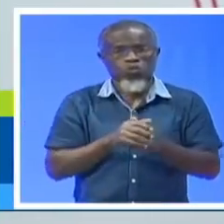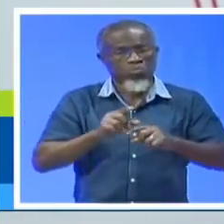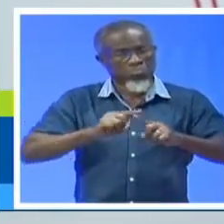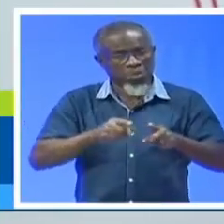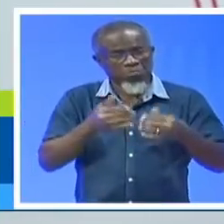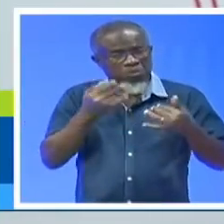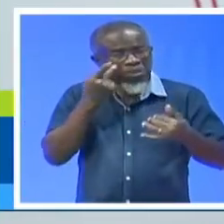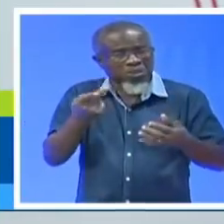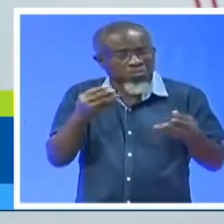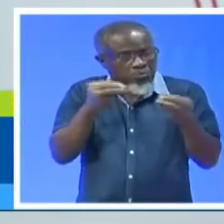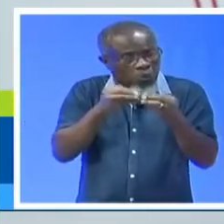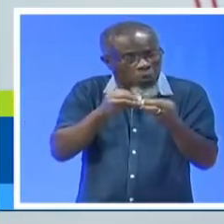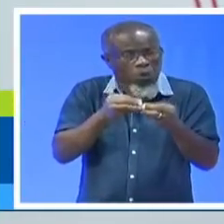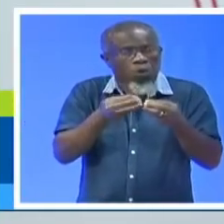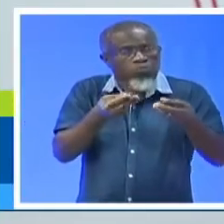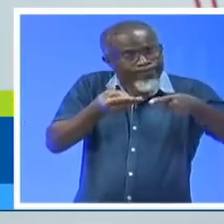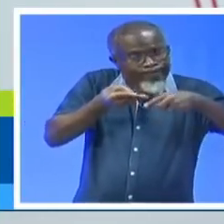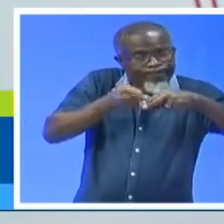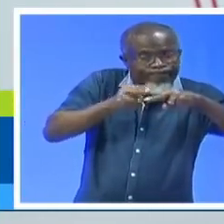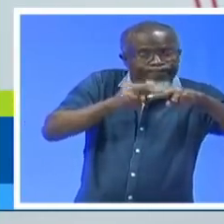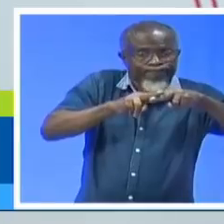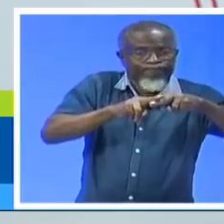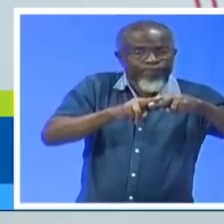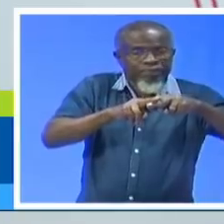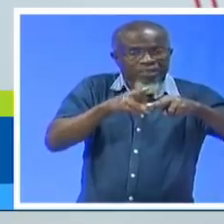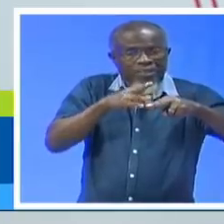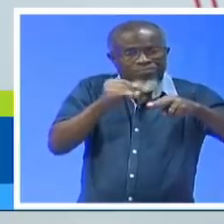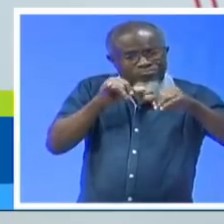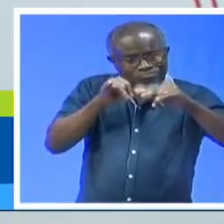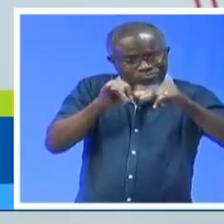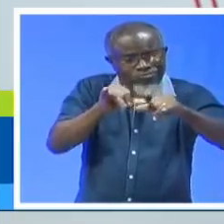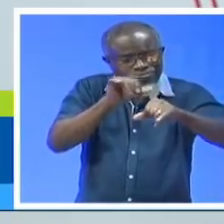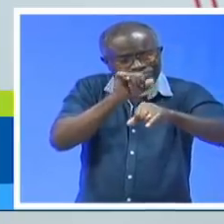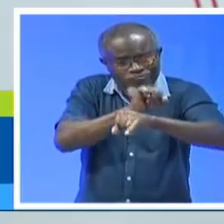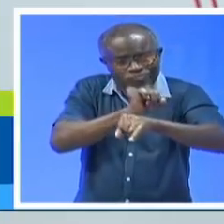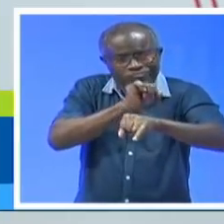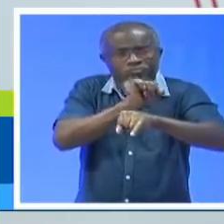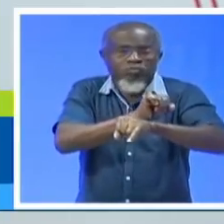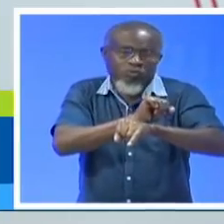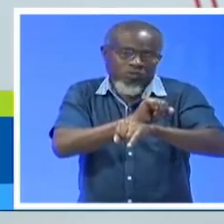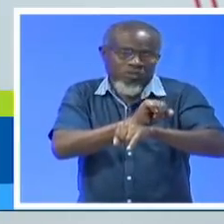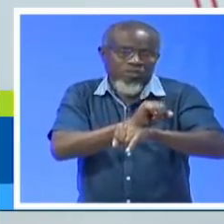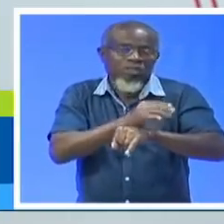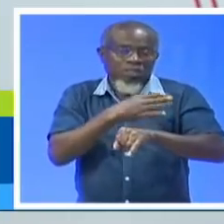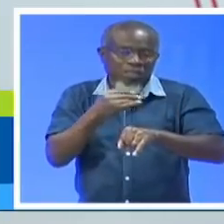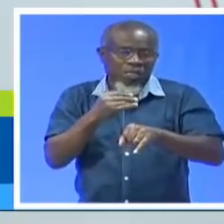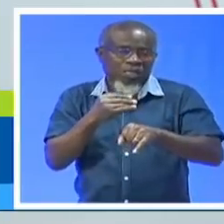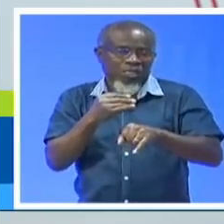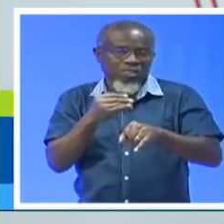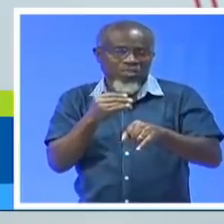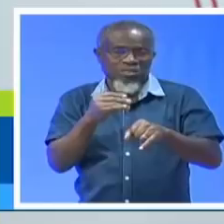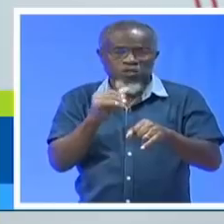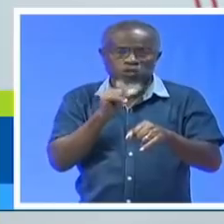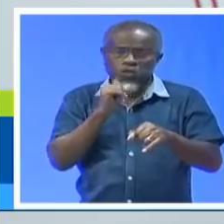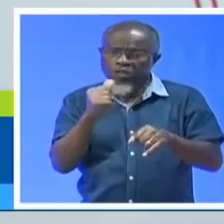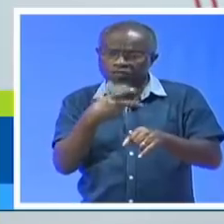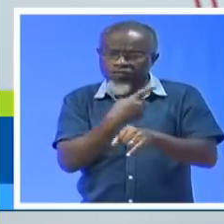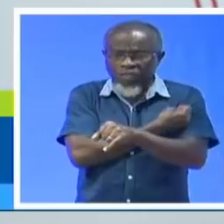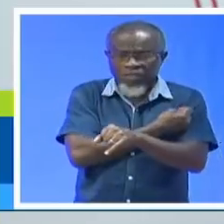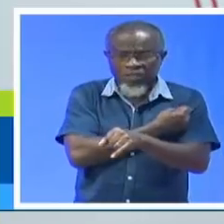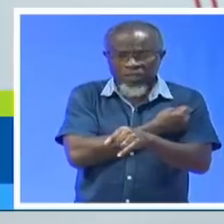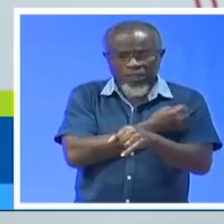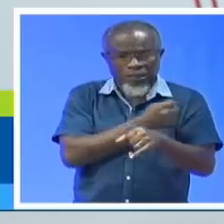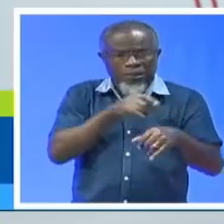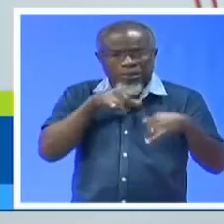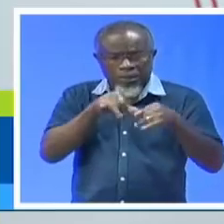more, and the unvaccinated demand more and more health care, we